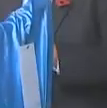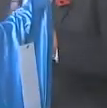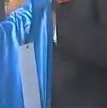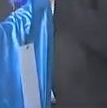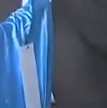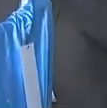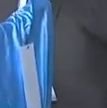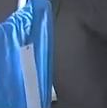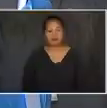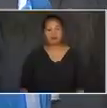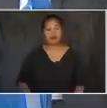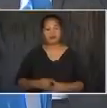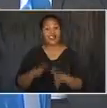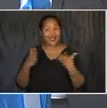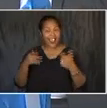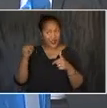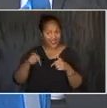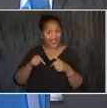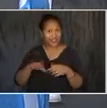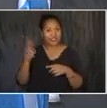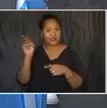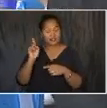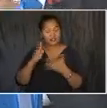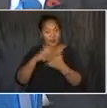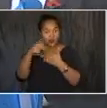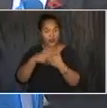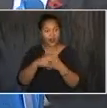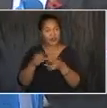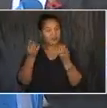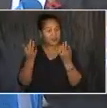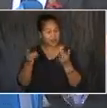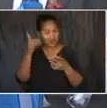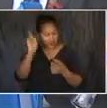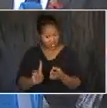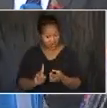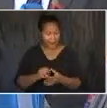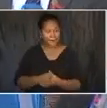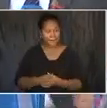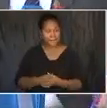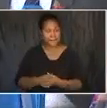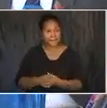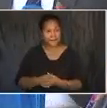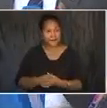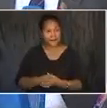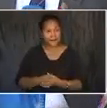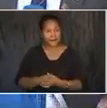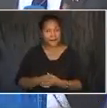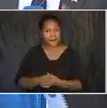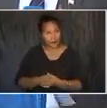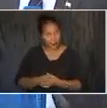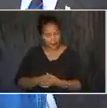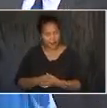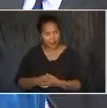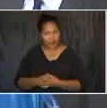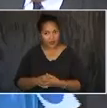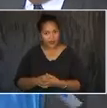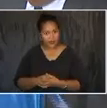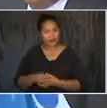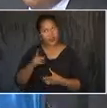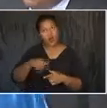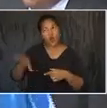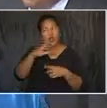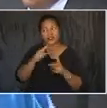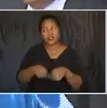Ini tiki-tiki di bengkarabi baru takian singale bongo na non rabai tiko talanga na leoni nanda